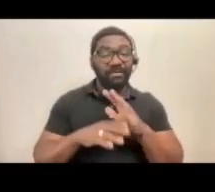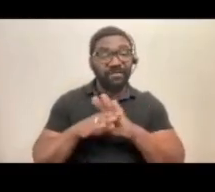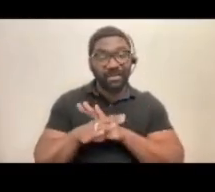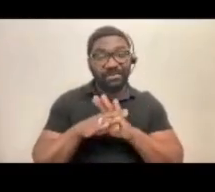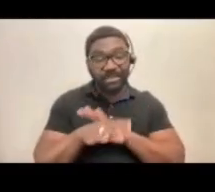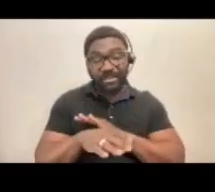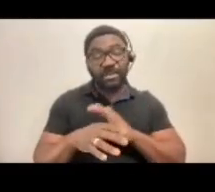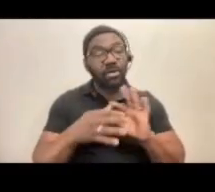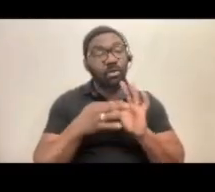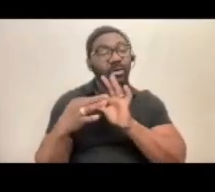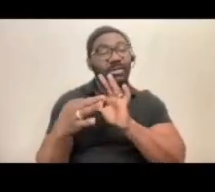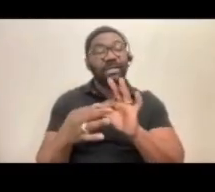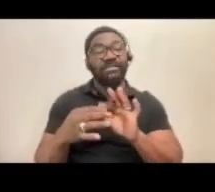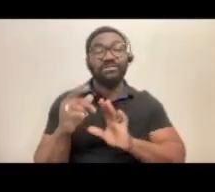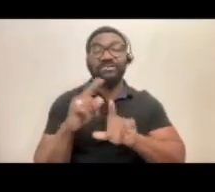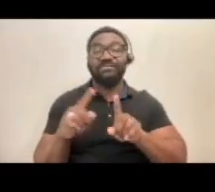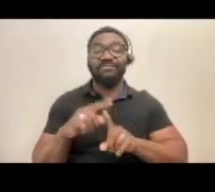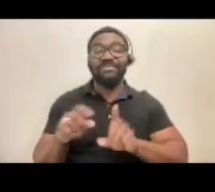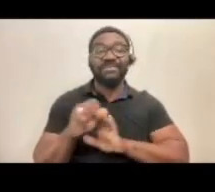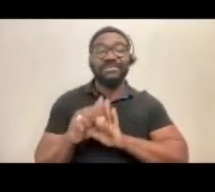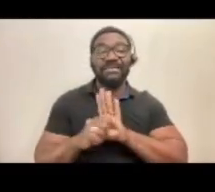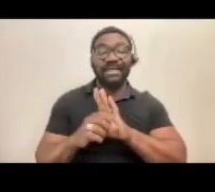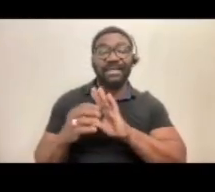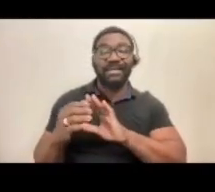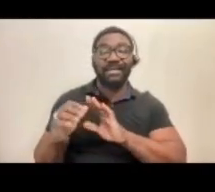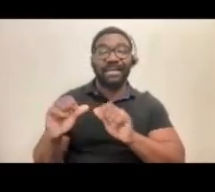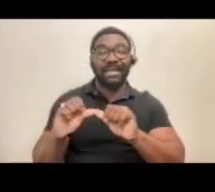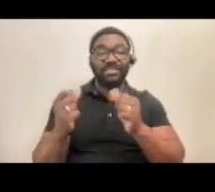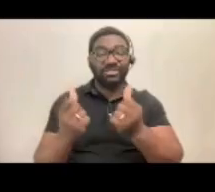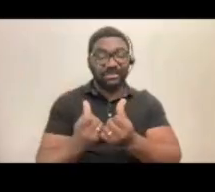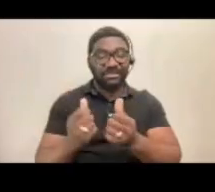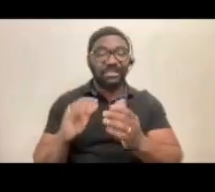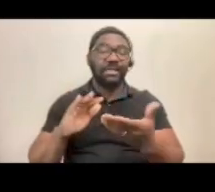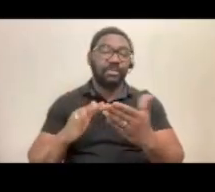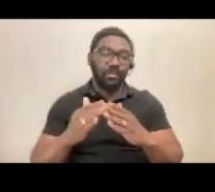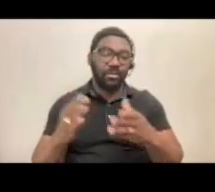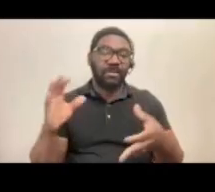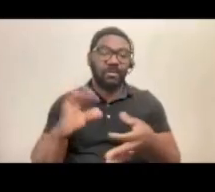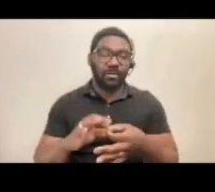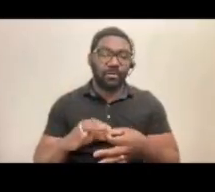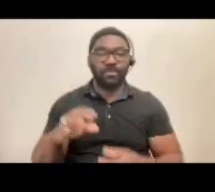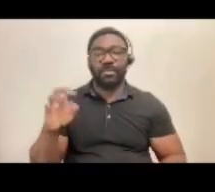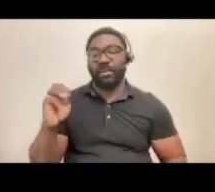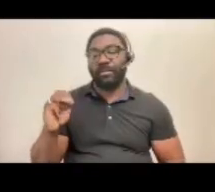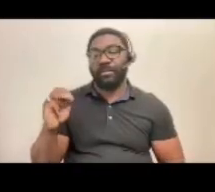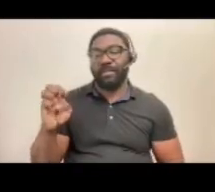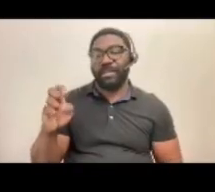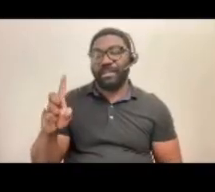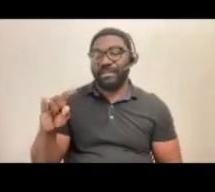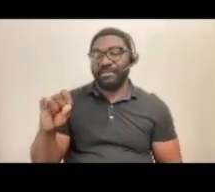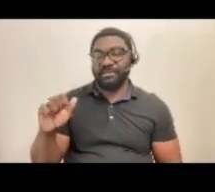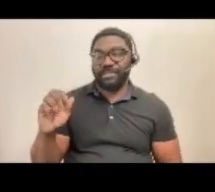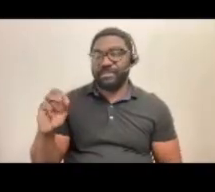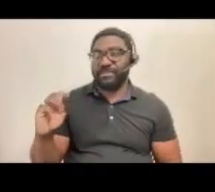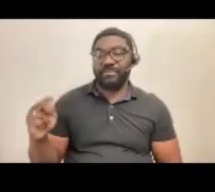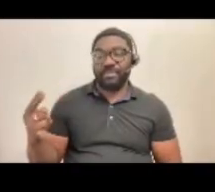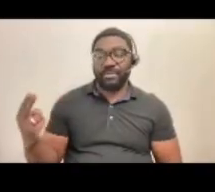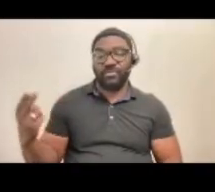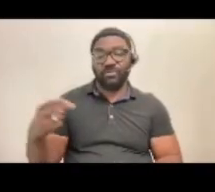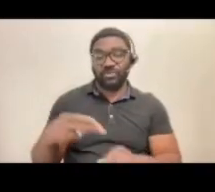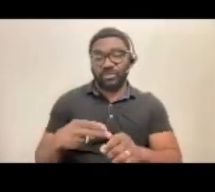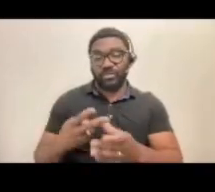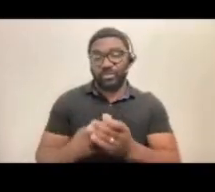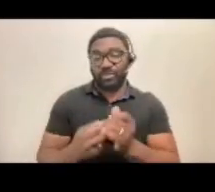state agencies and community partners. And Tina will be joined by Melissa Smith. She serves as Senior